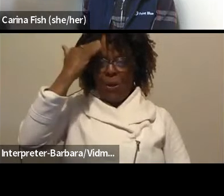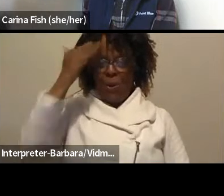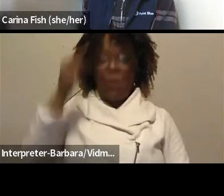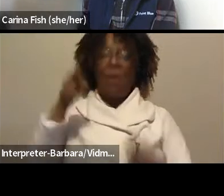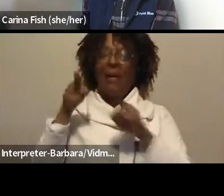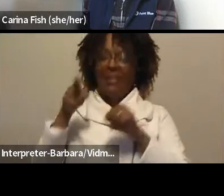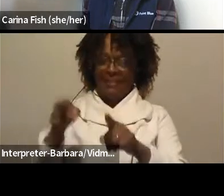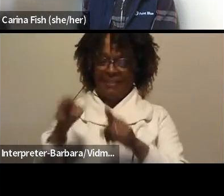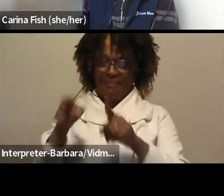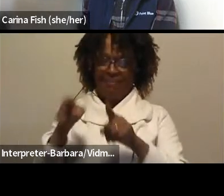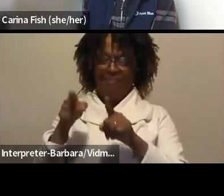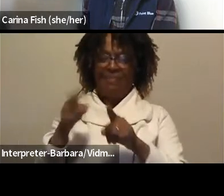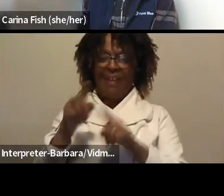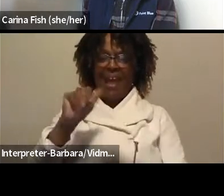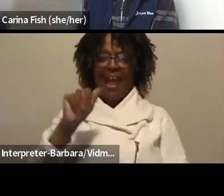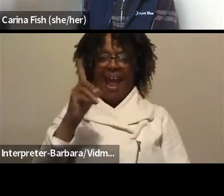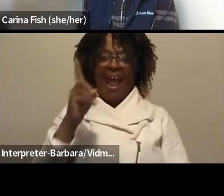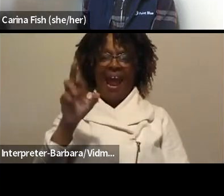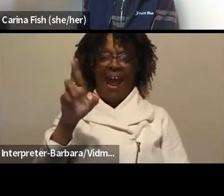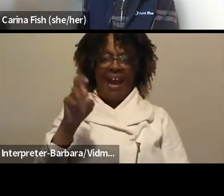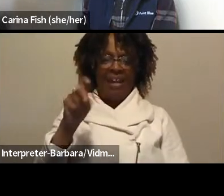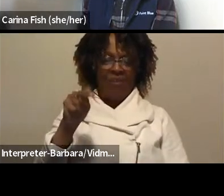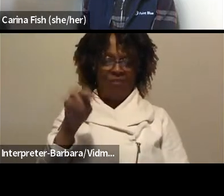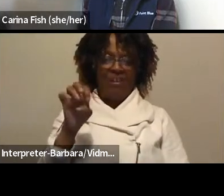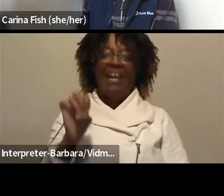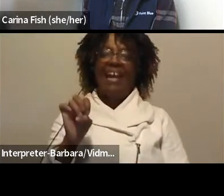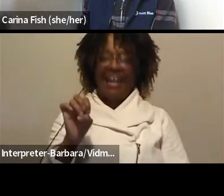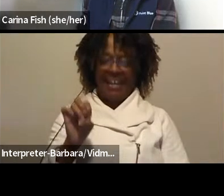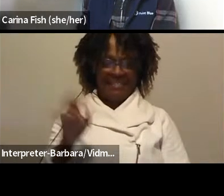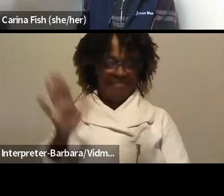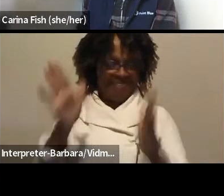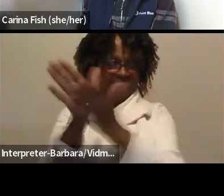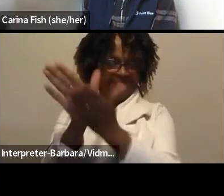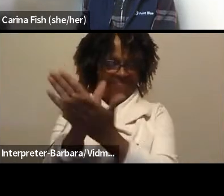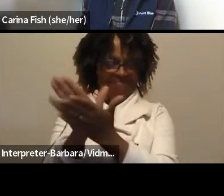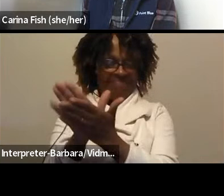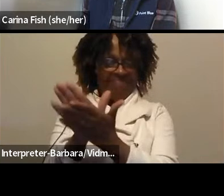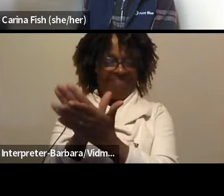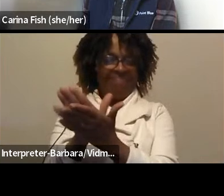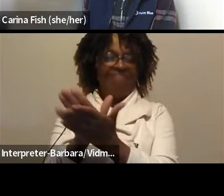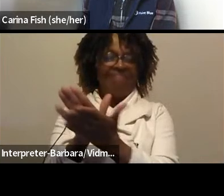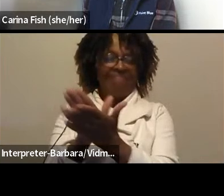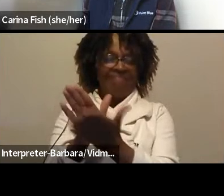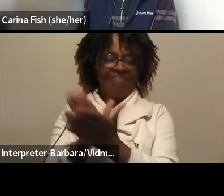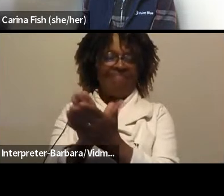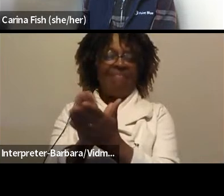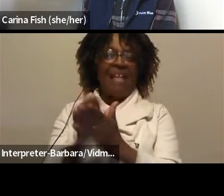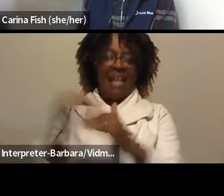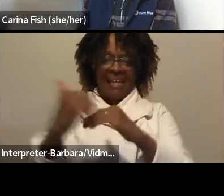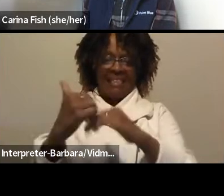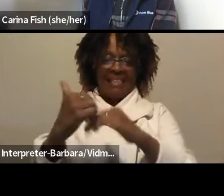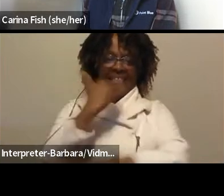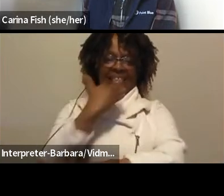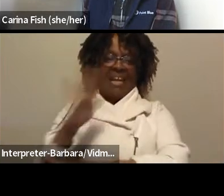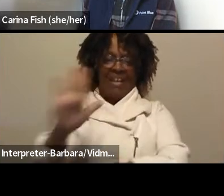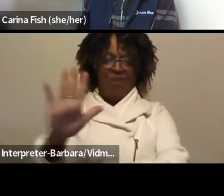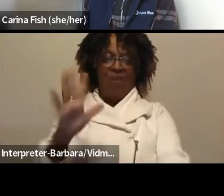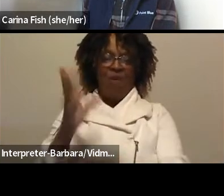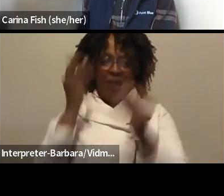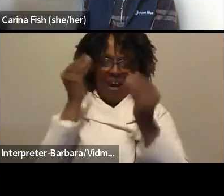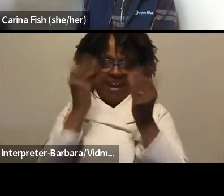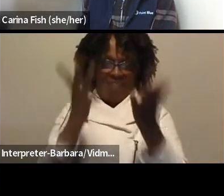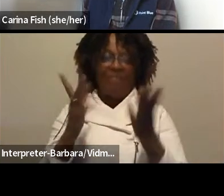Taylor. Adrian, please send an email to info@bims.org and we will get your stuff sent to